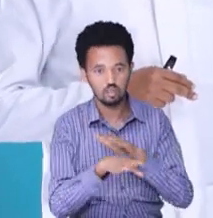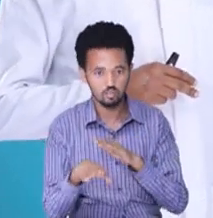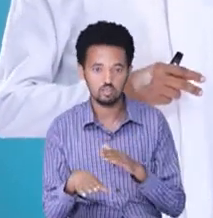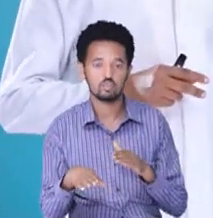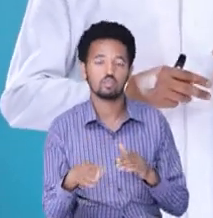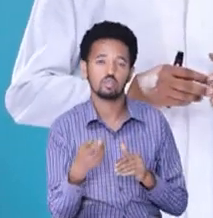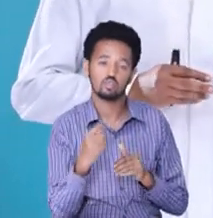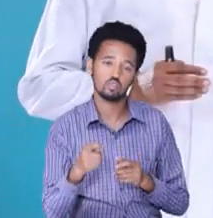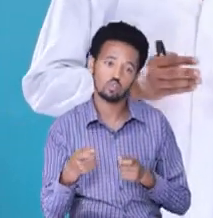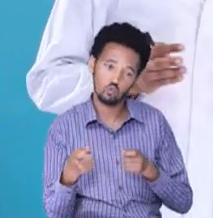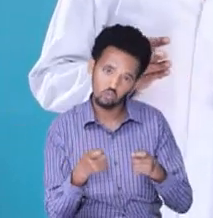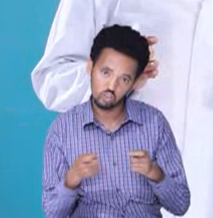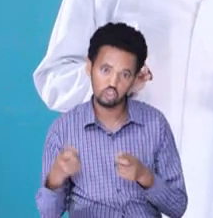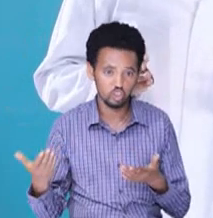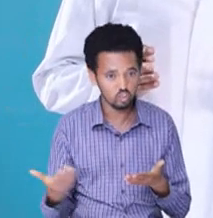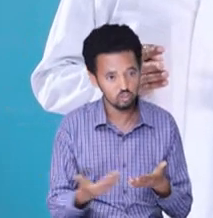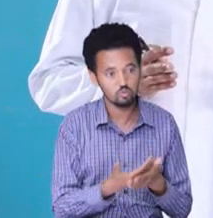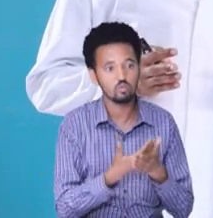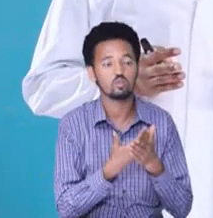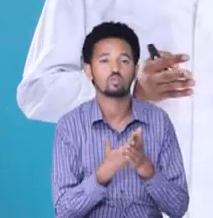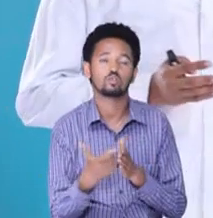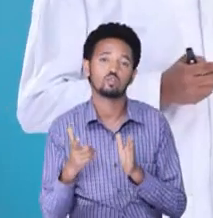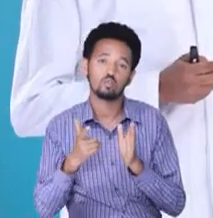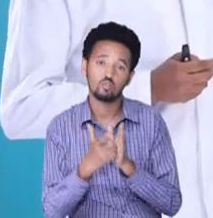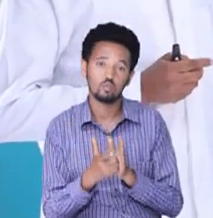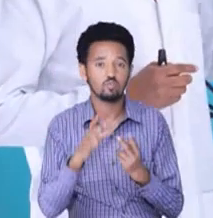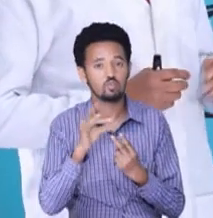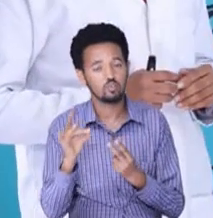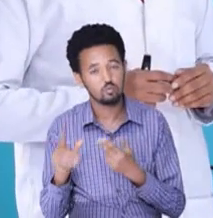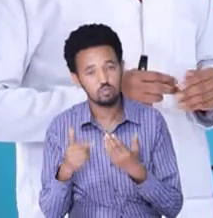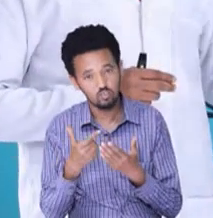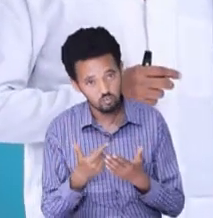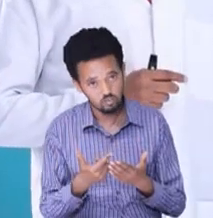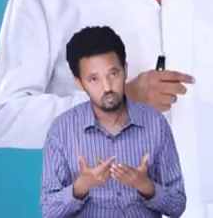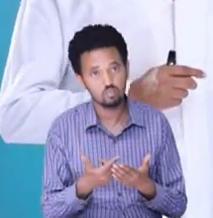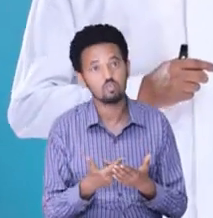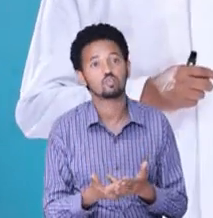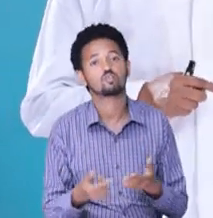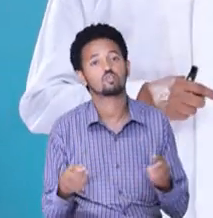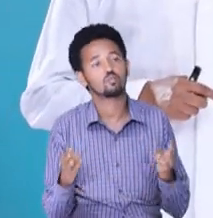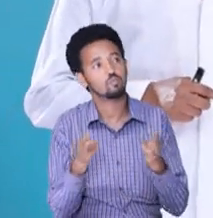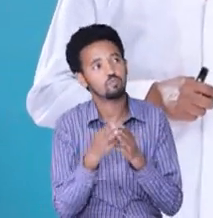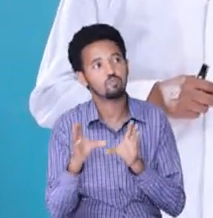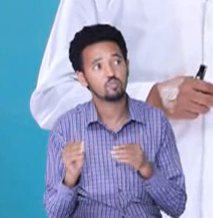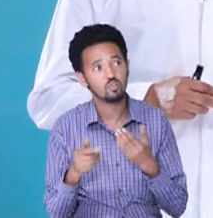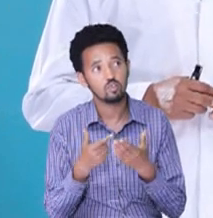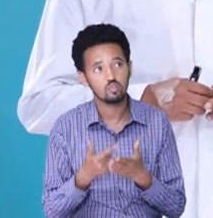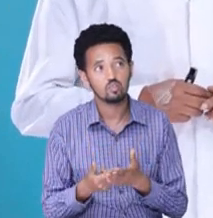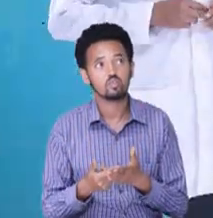constitution for new legislative assembly. On August 10, 1792, a